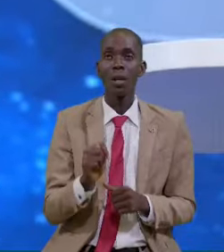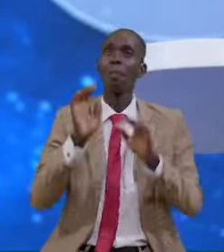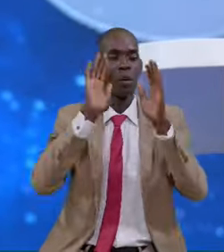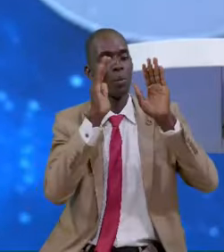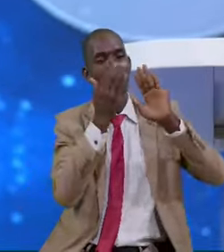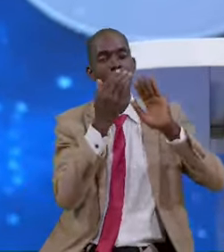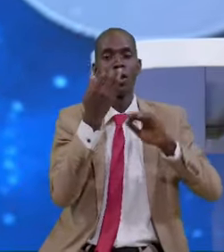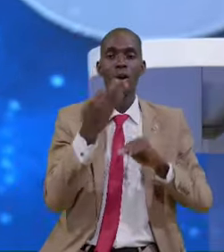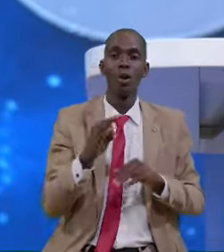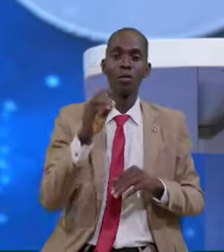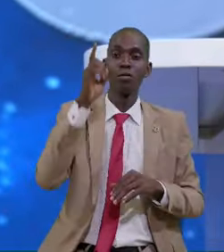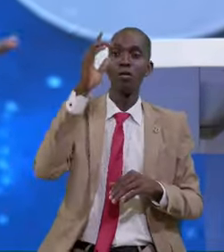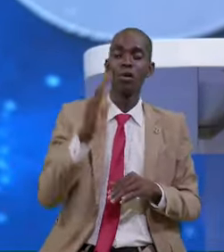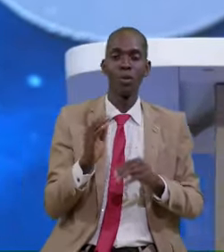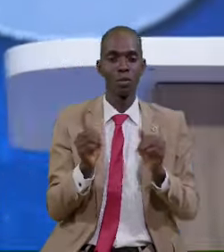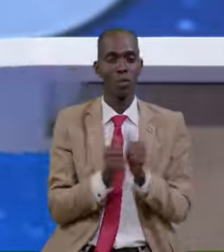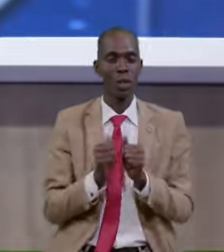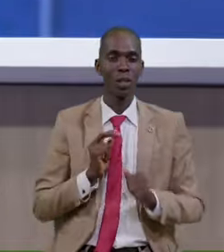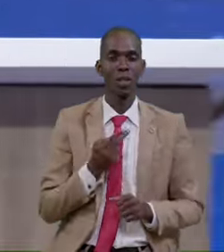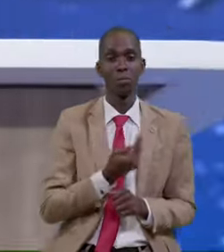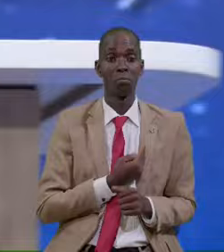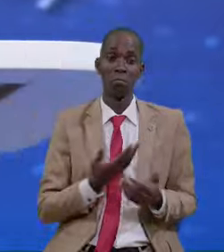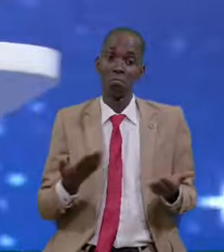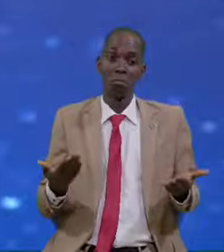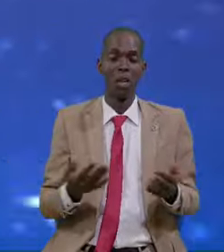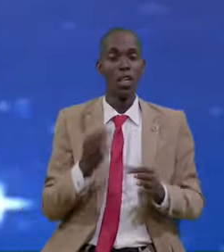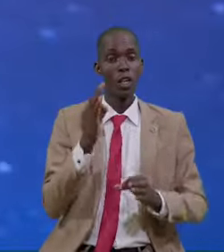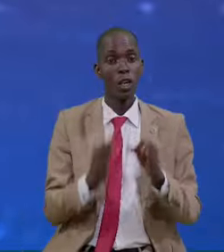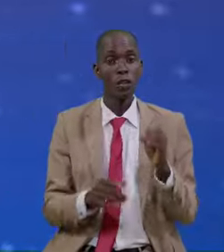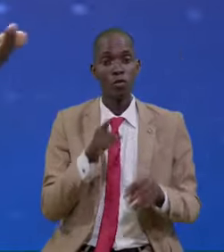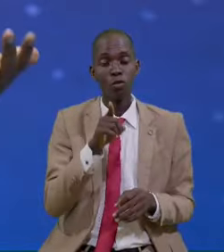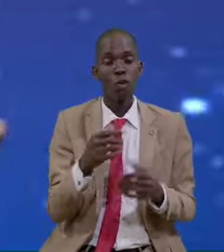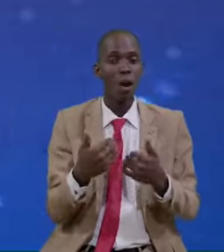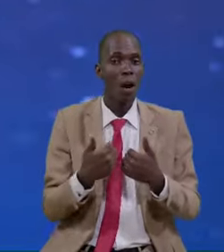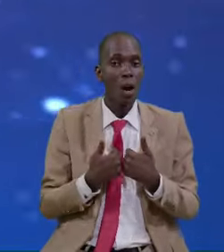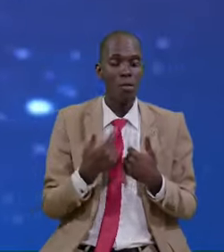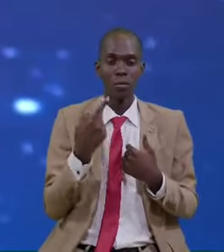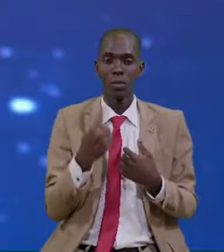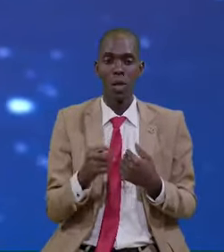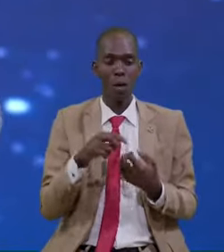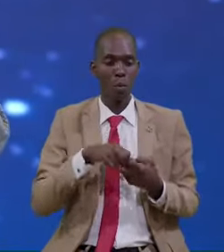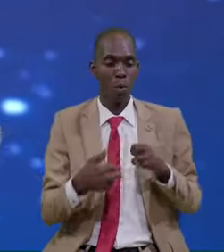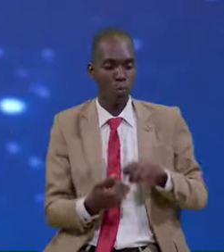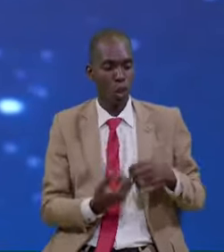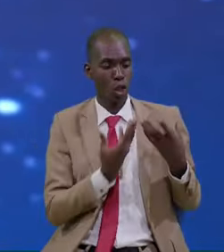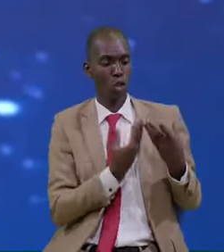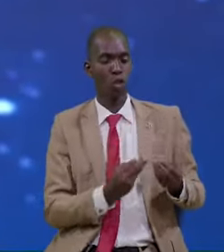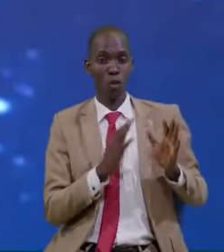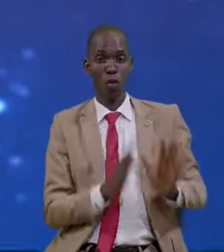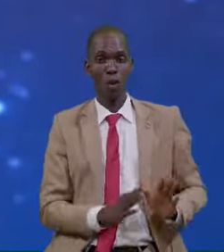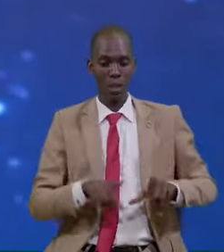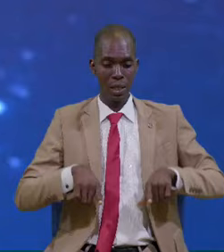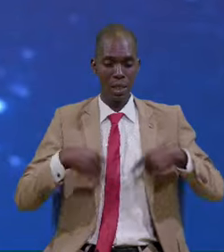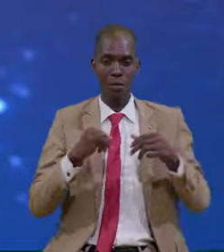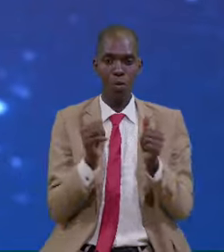God with us. Well, if you have you know, the problem solver living with you all